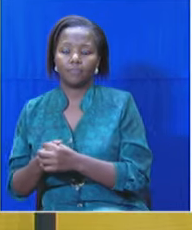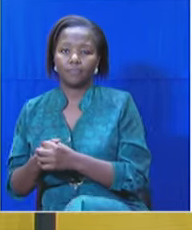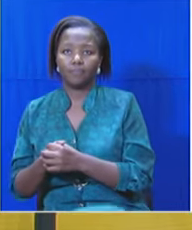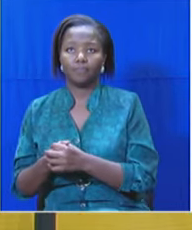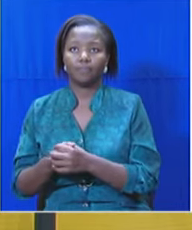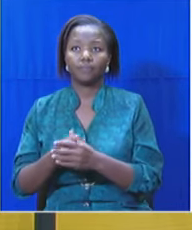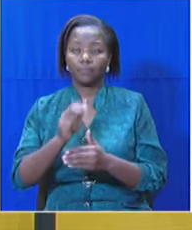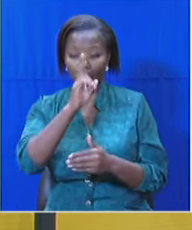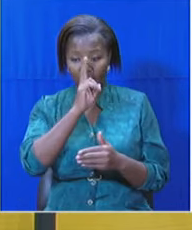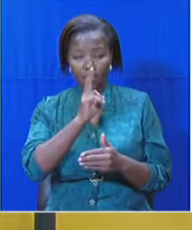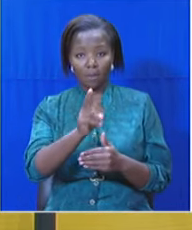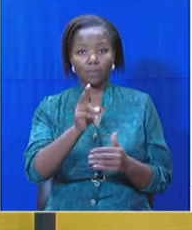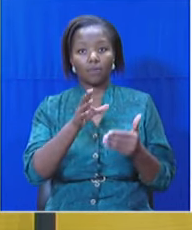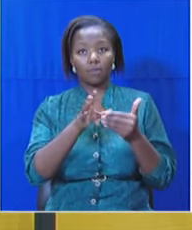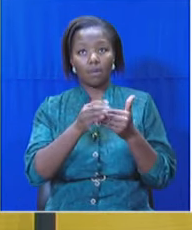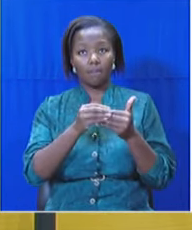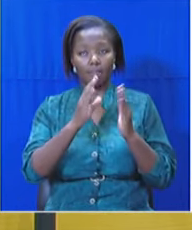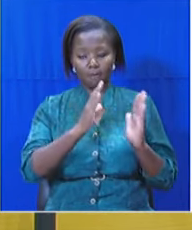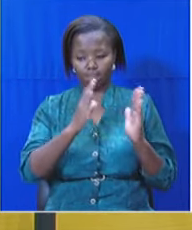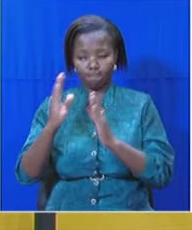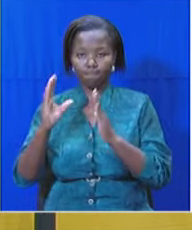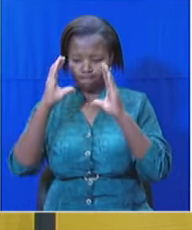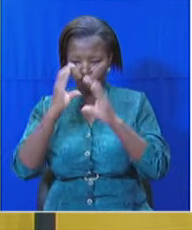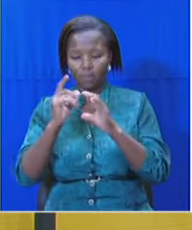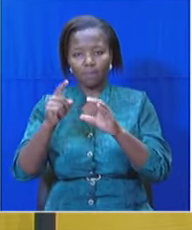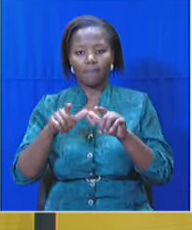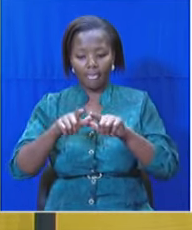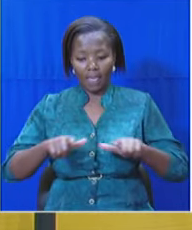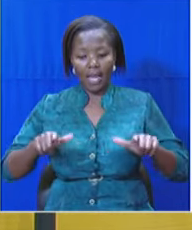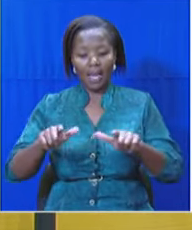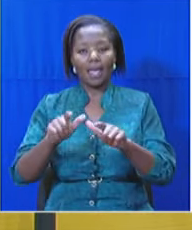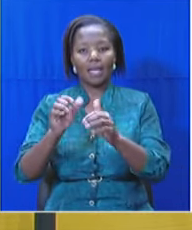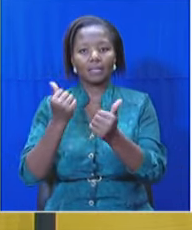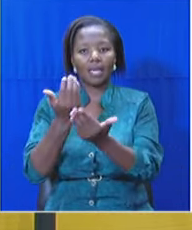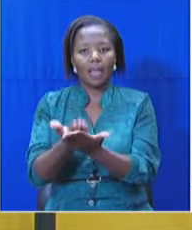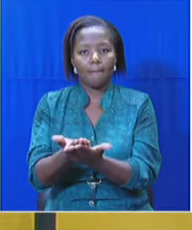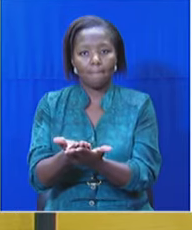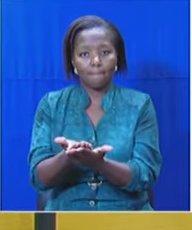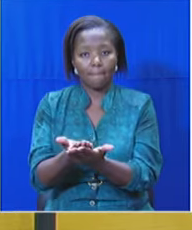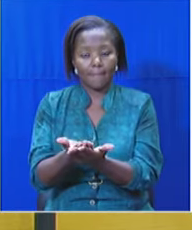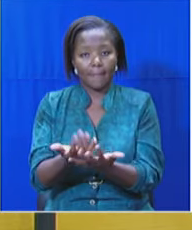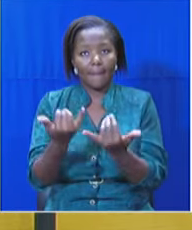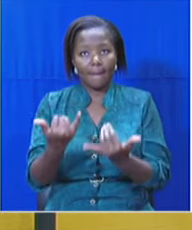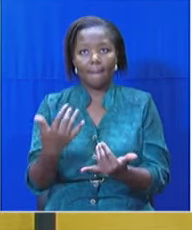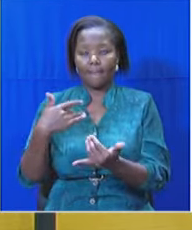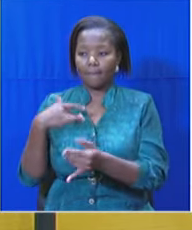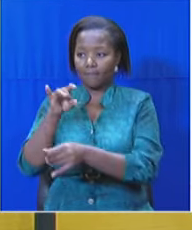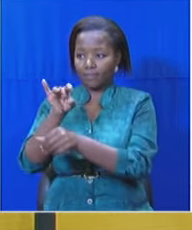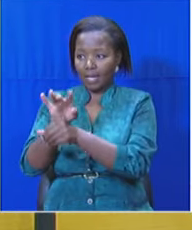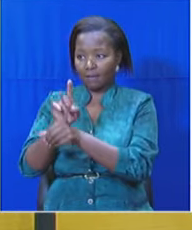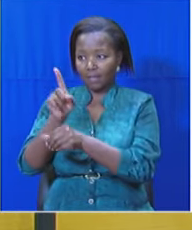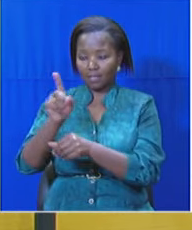Honorable members, I now turn to land claims. I want to advise the Honorable Mhlongo that in